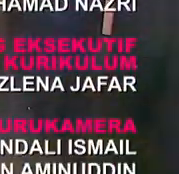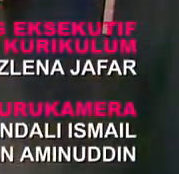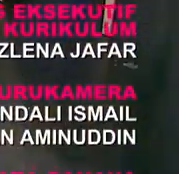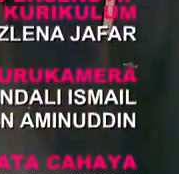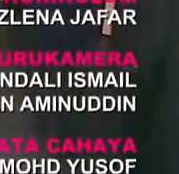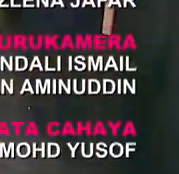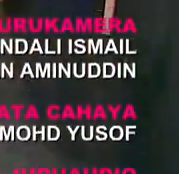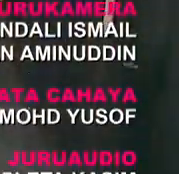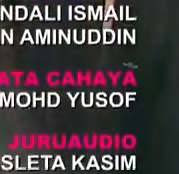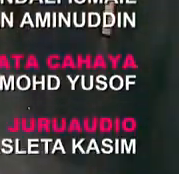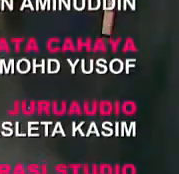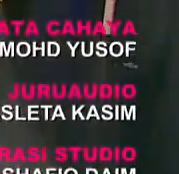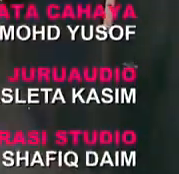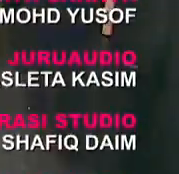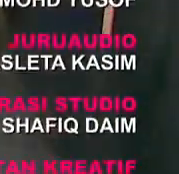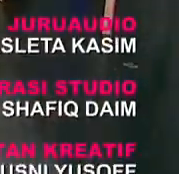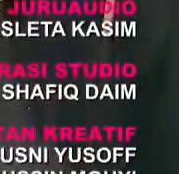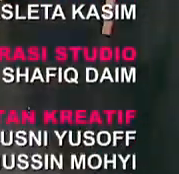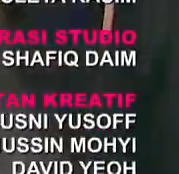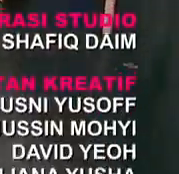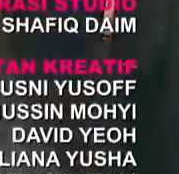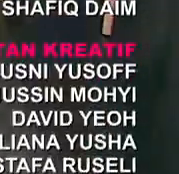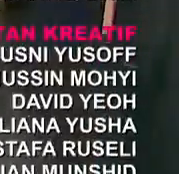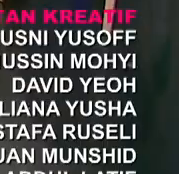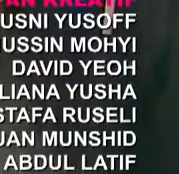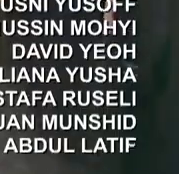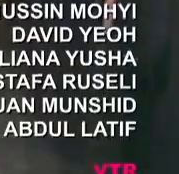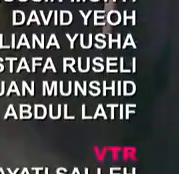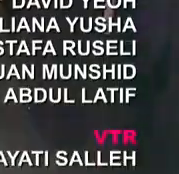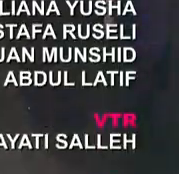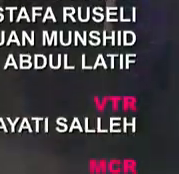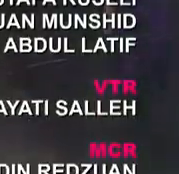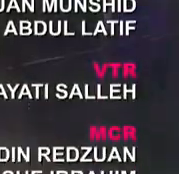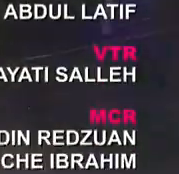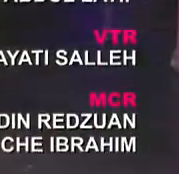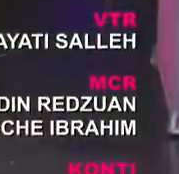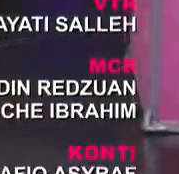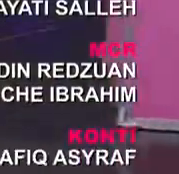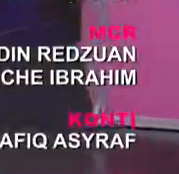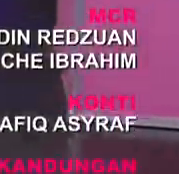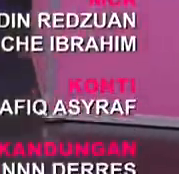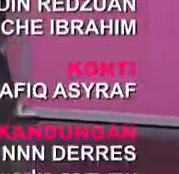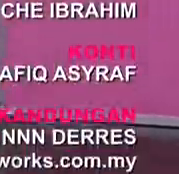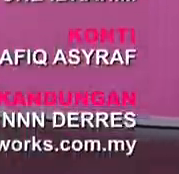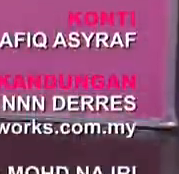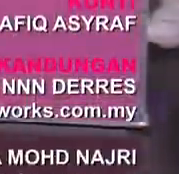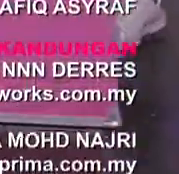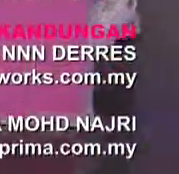Everyone! Happy holiday. Hey. One more time. Hey.